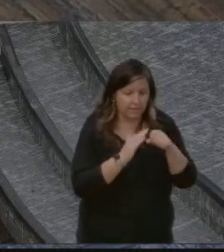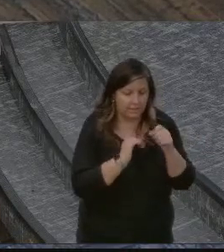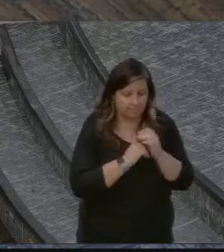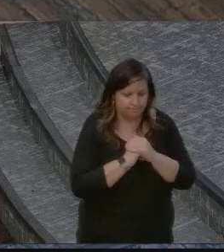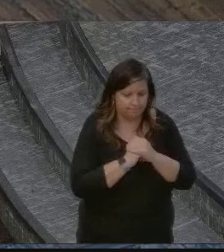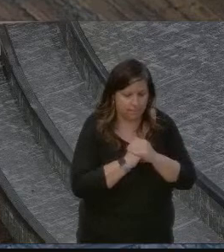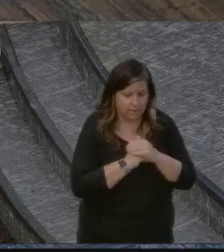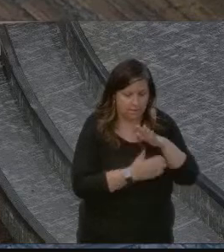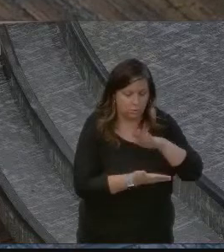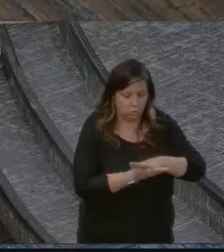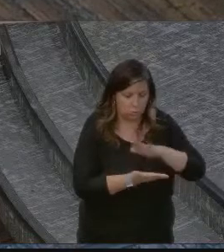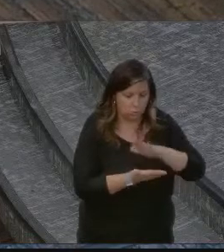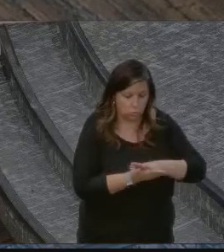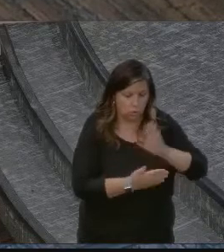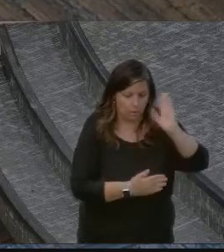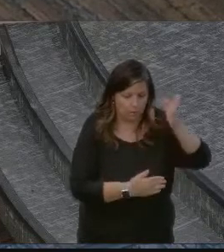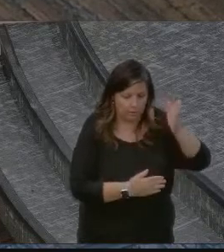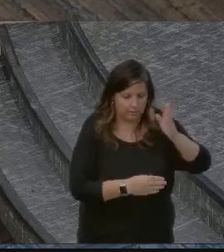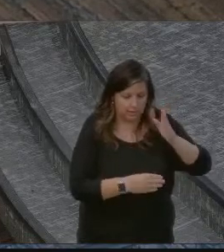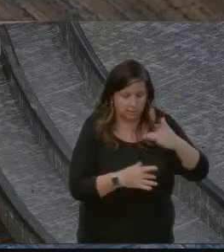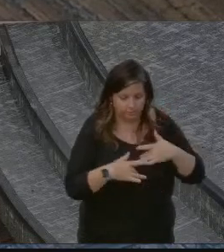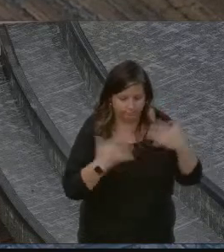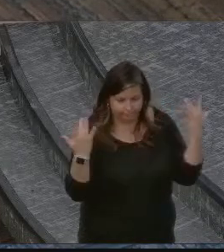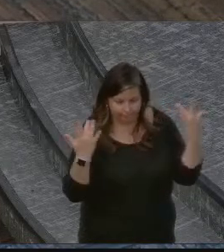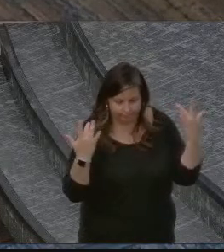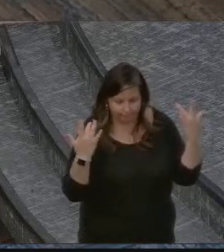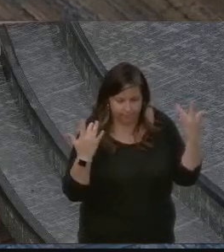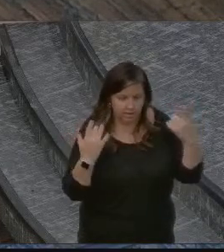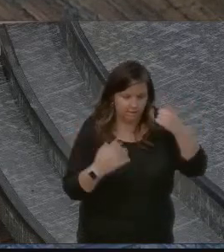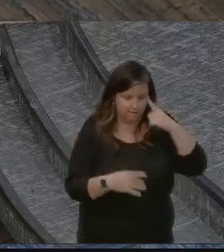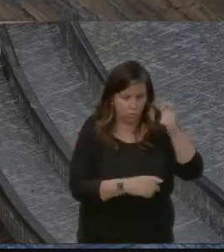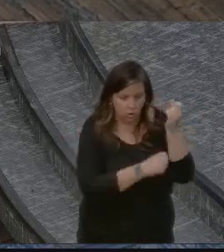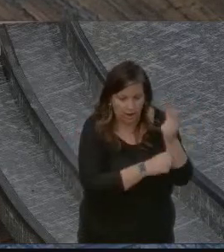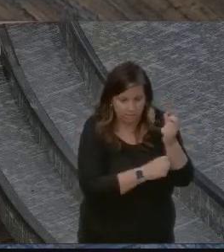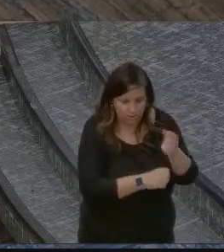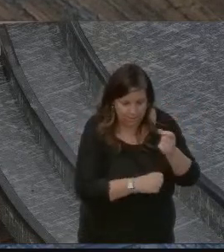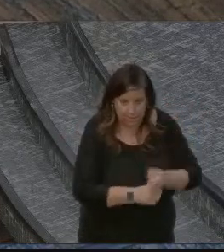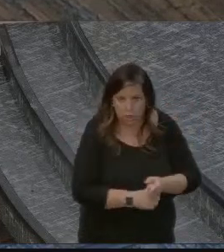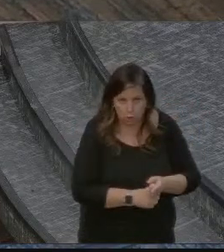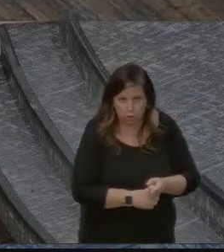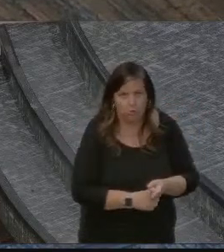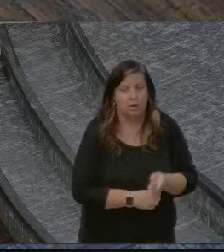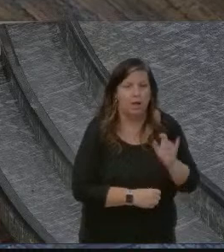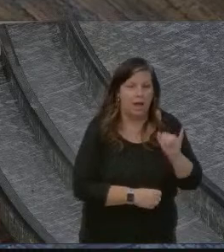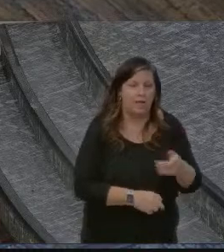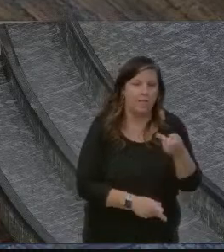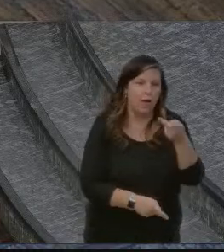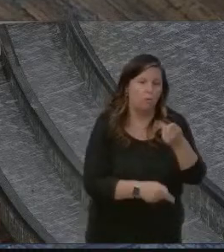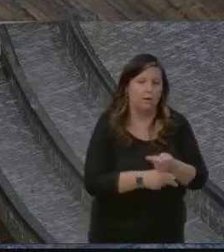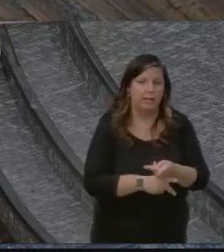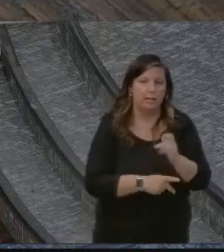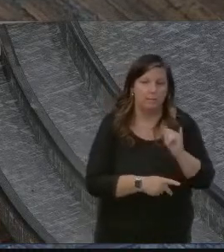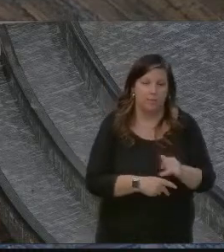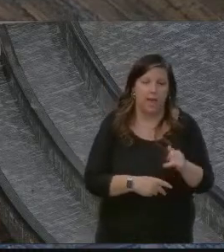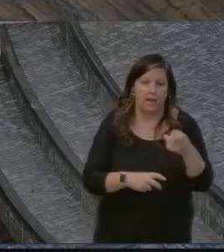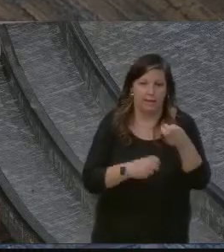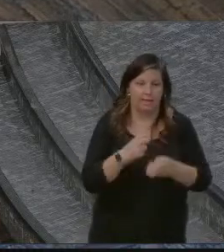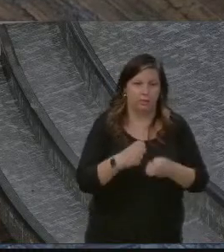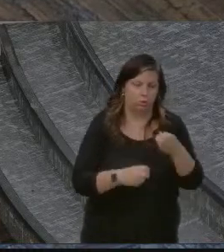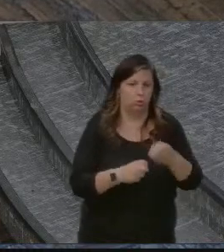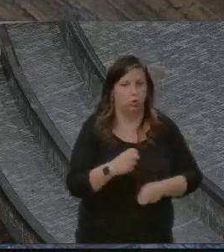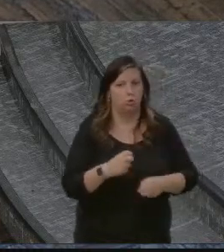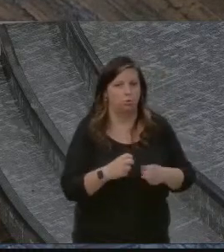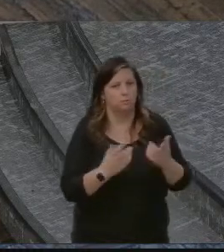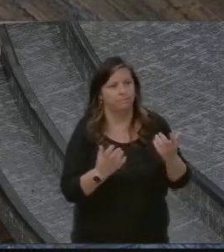slated every year. And that would then keep the issue on the front burner. That's what we tried